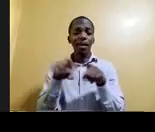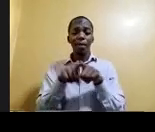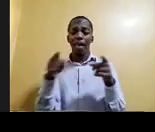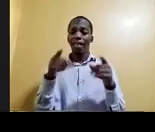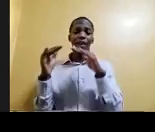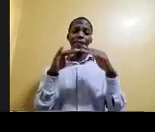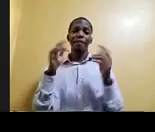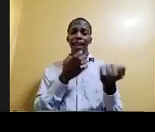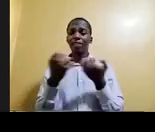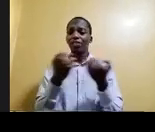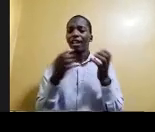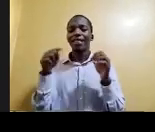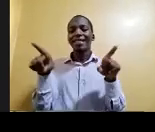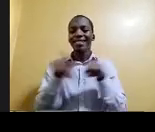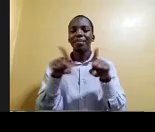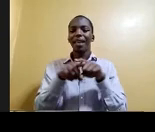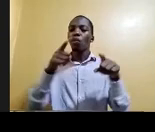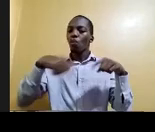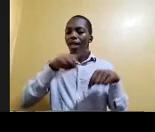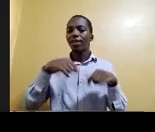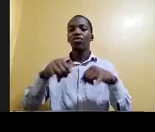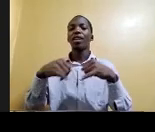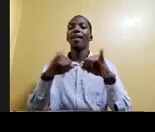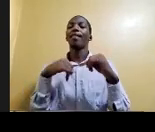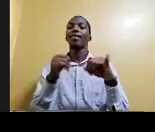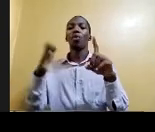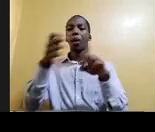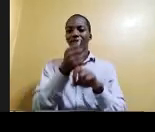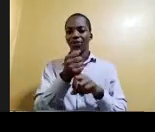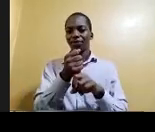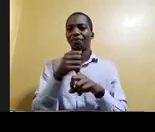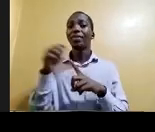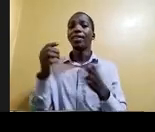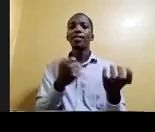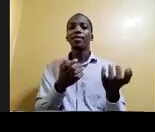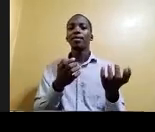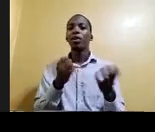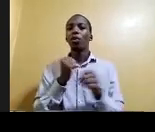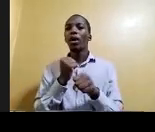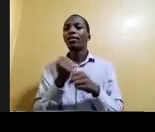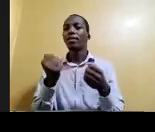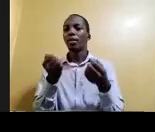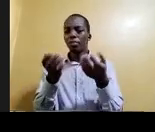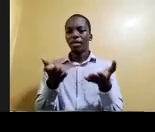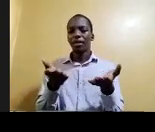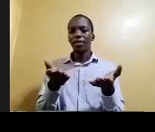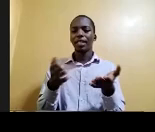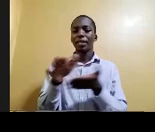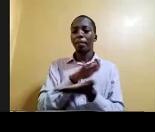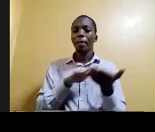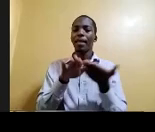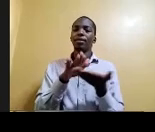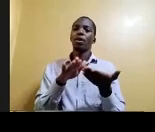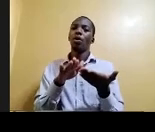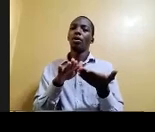are really trying to pursue. This mechanism that we are putting in place is also based on work done